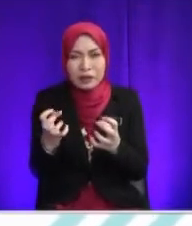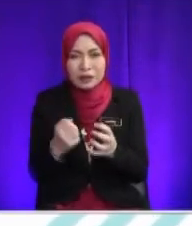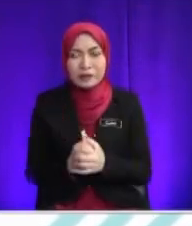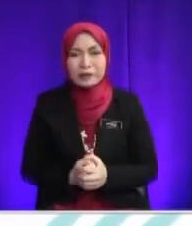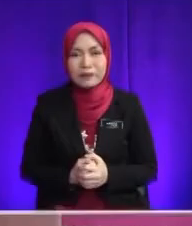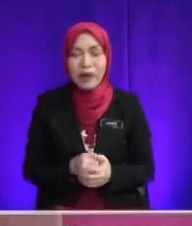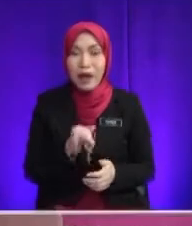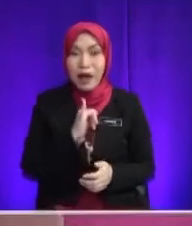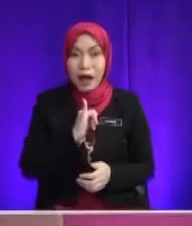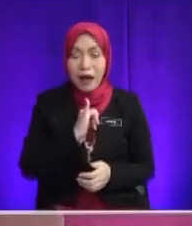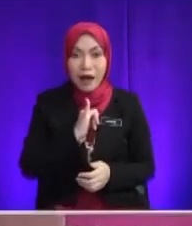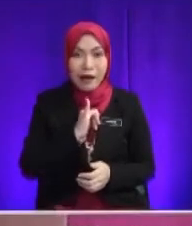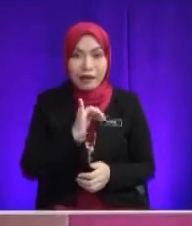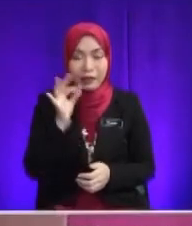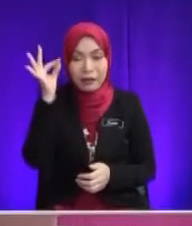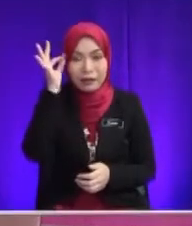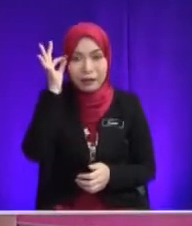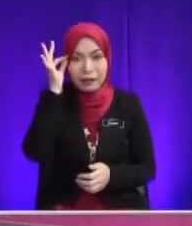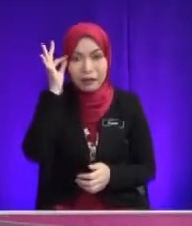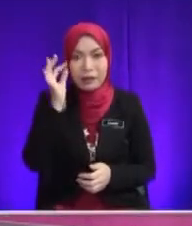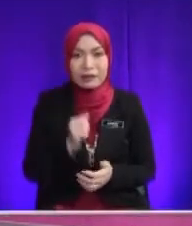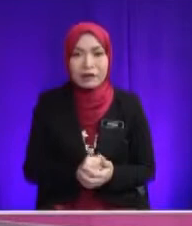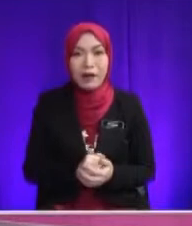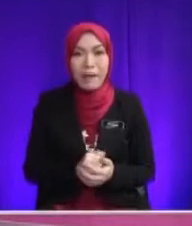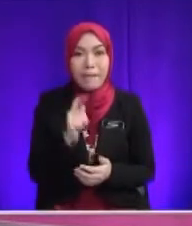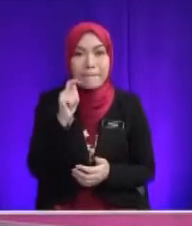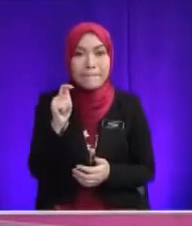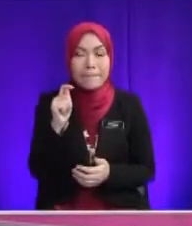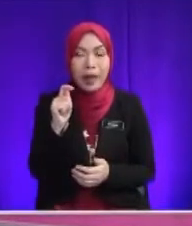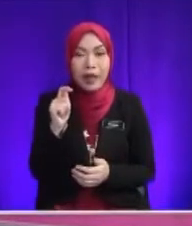So I think she meant that the man is being too harsh.